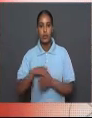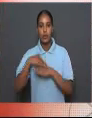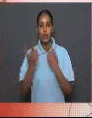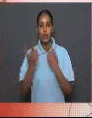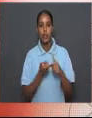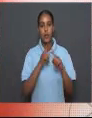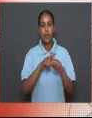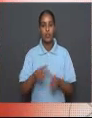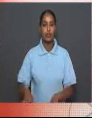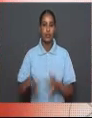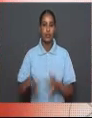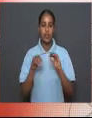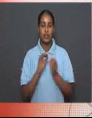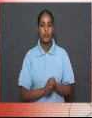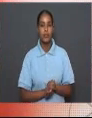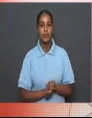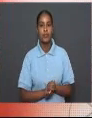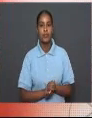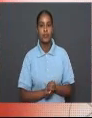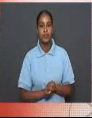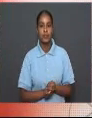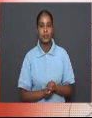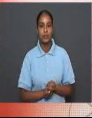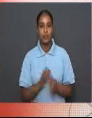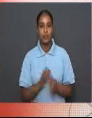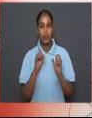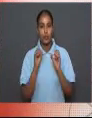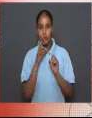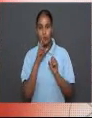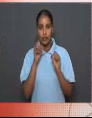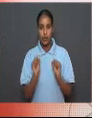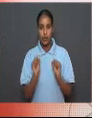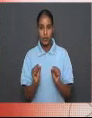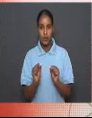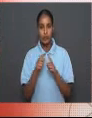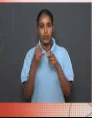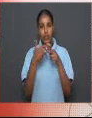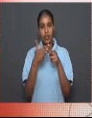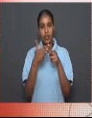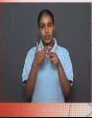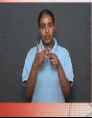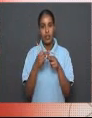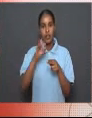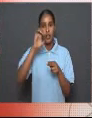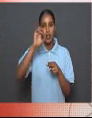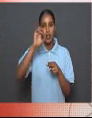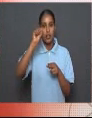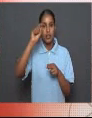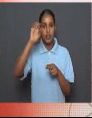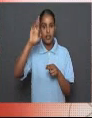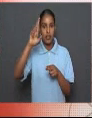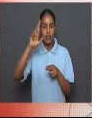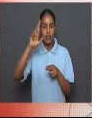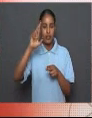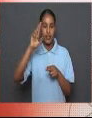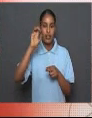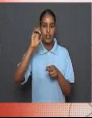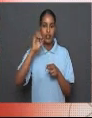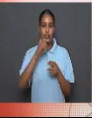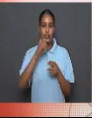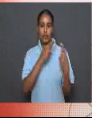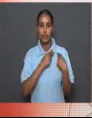Welcome back, students. Were you able to name the ester responsible